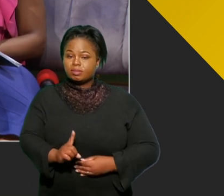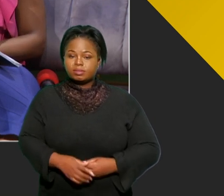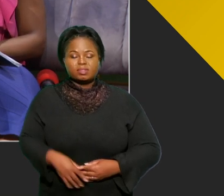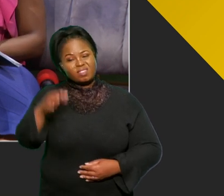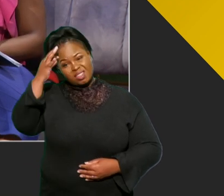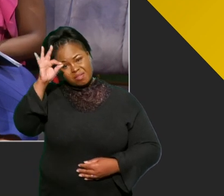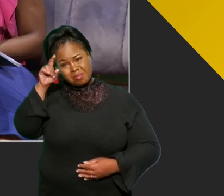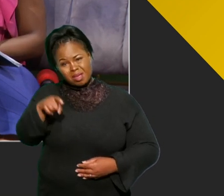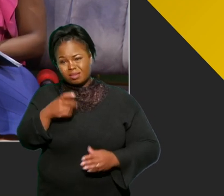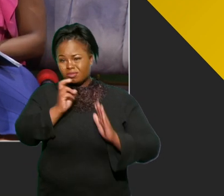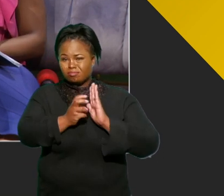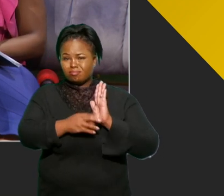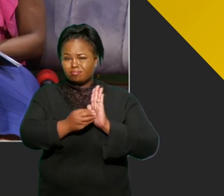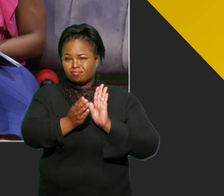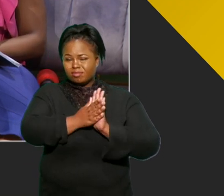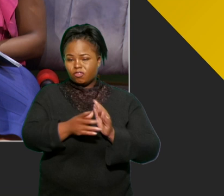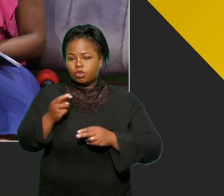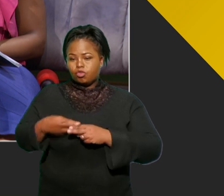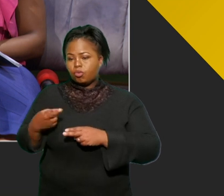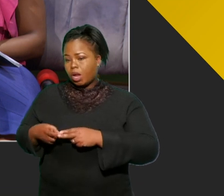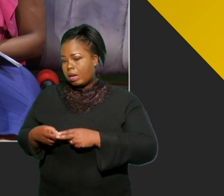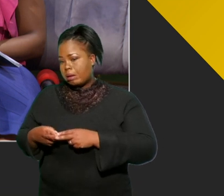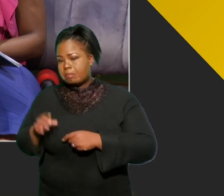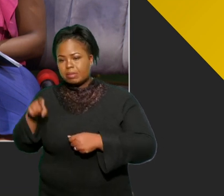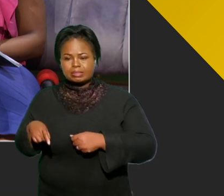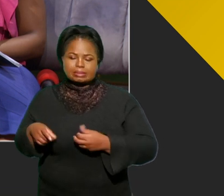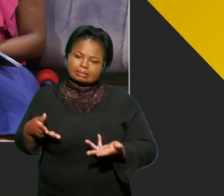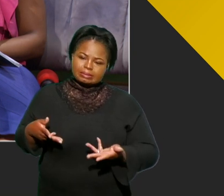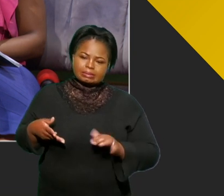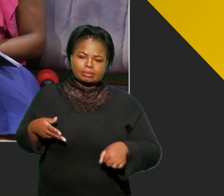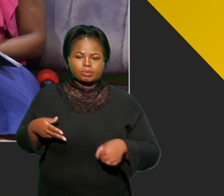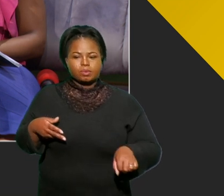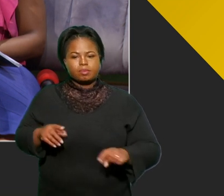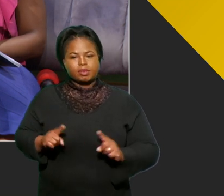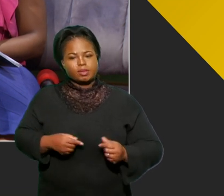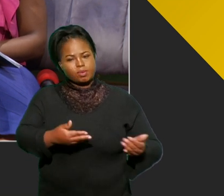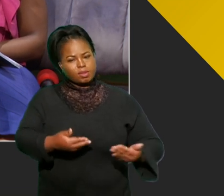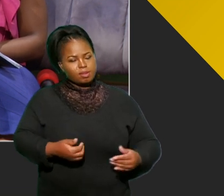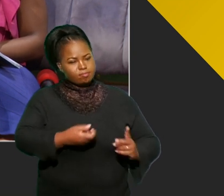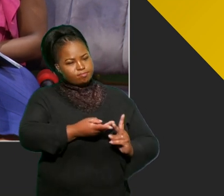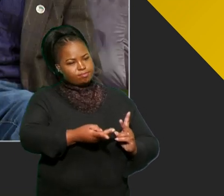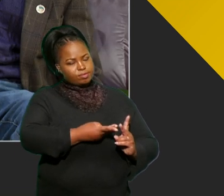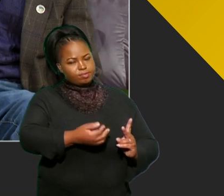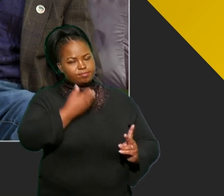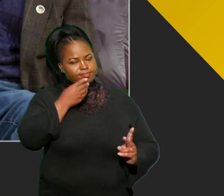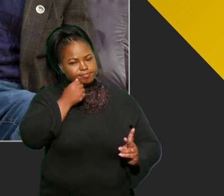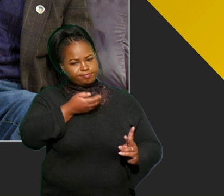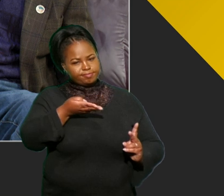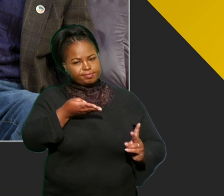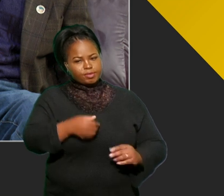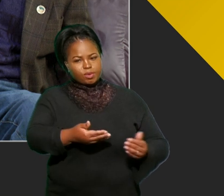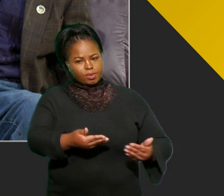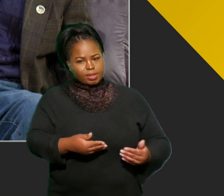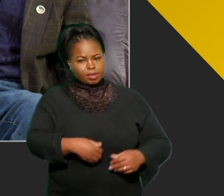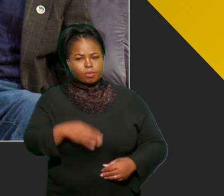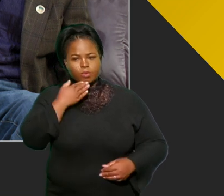the government regulate i-rent labantu abayikhokhayo? Should they put a cap? But before that, ngicela to welcome our two guests on the show. Gentlemen, sanamukele ku-Daily Thetha.